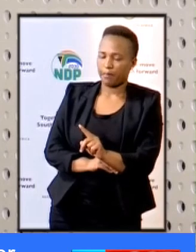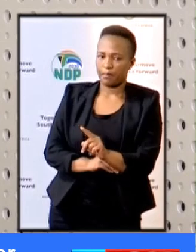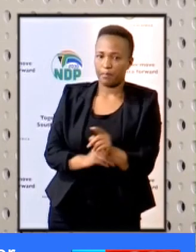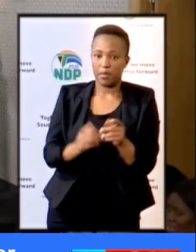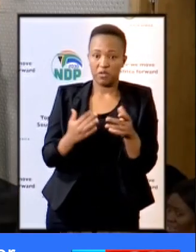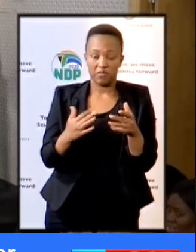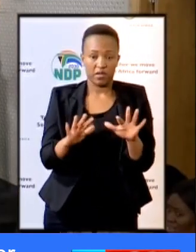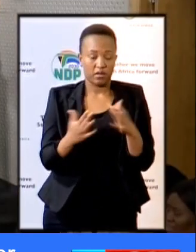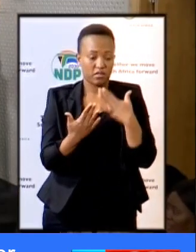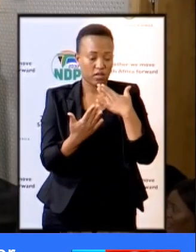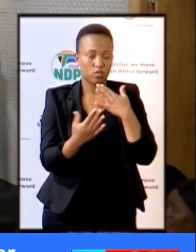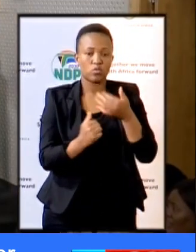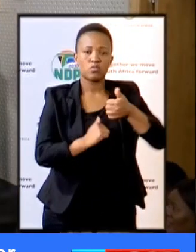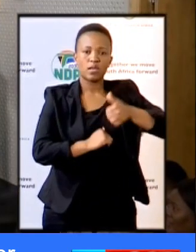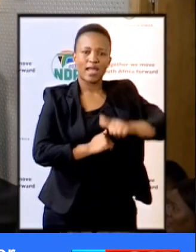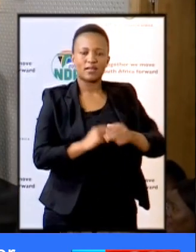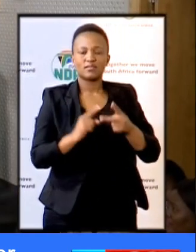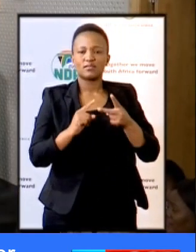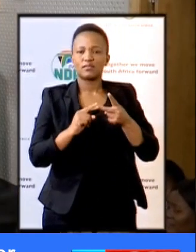Next. Thank